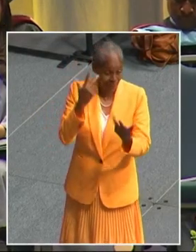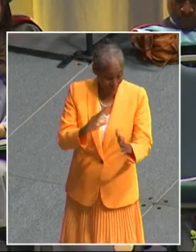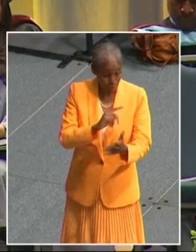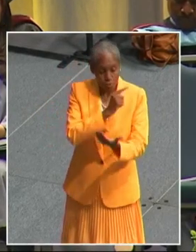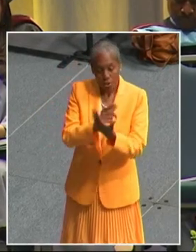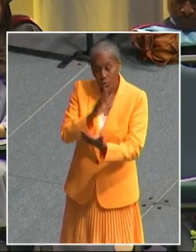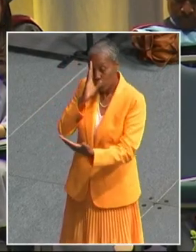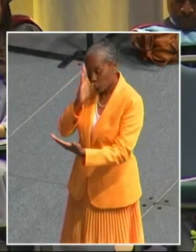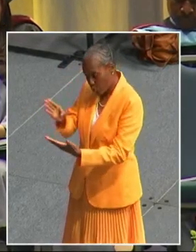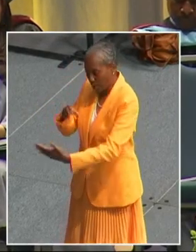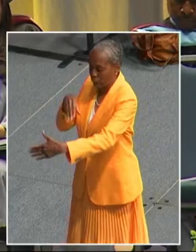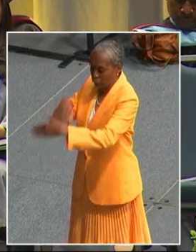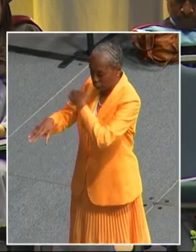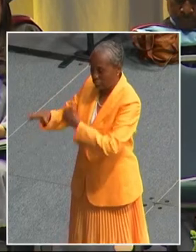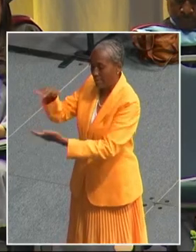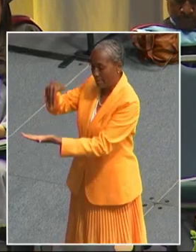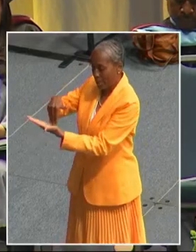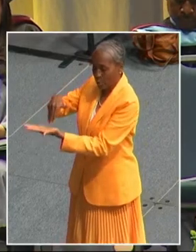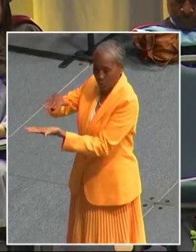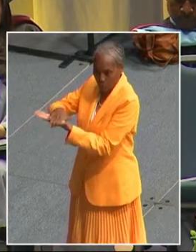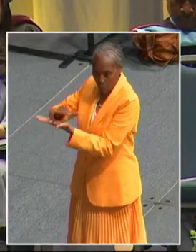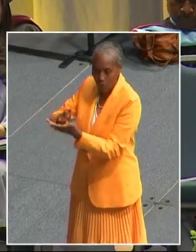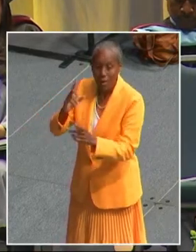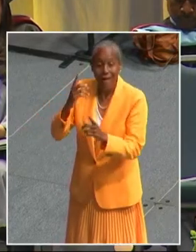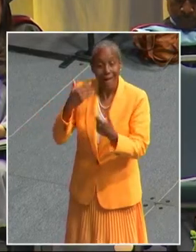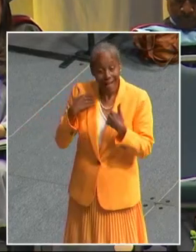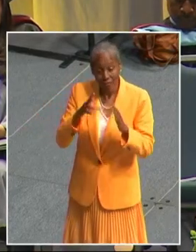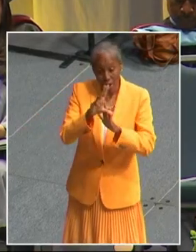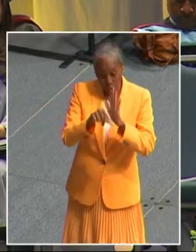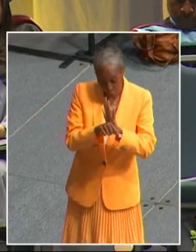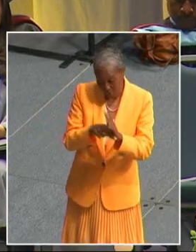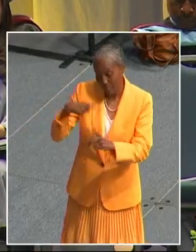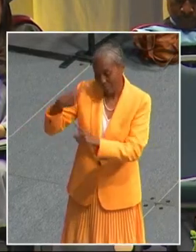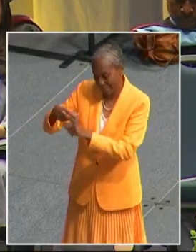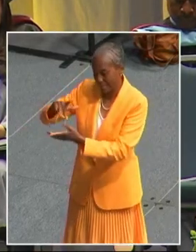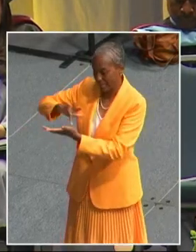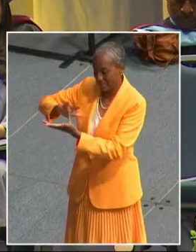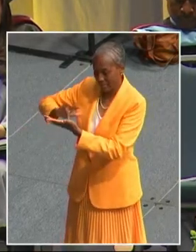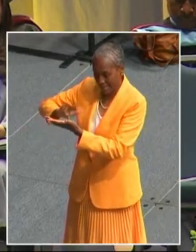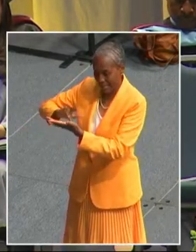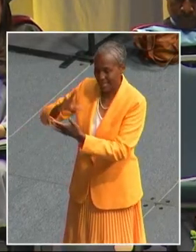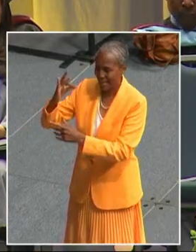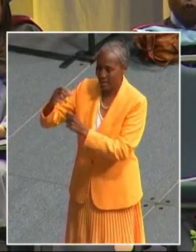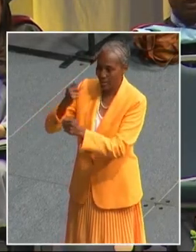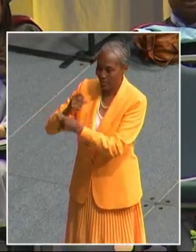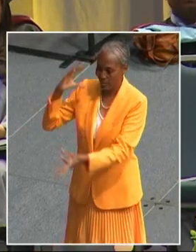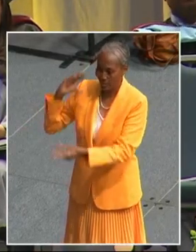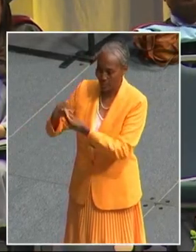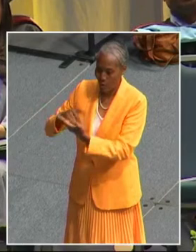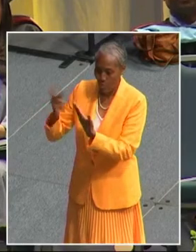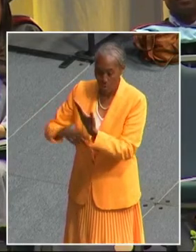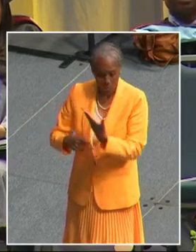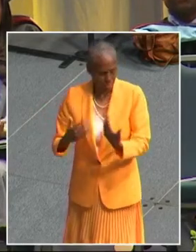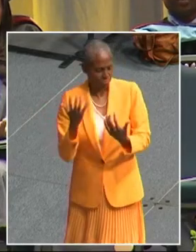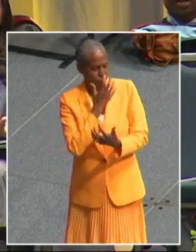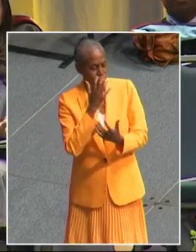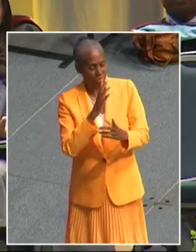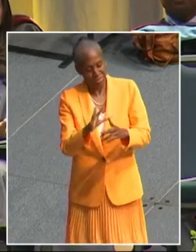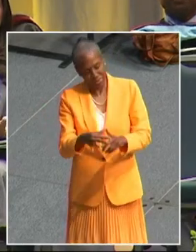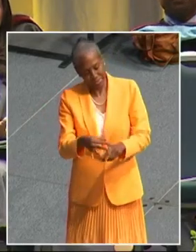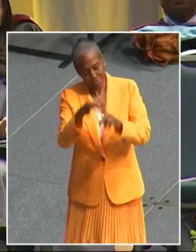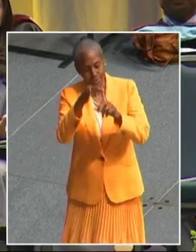which combines undergraduate education and professional studies in medicine in a single 8-year program. That is